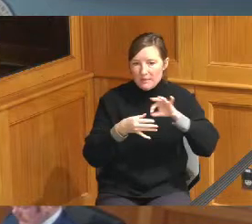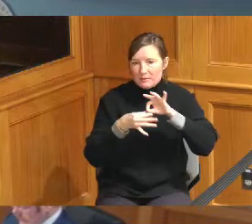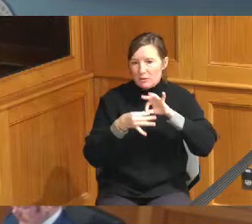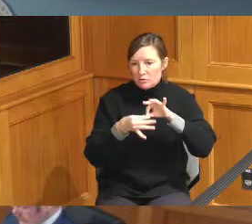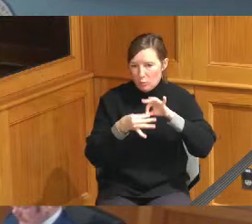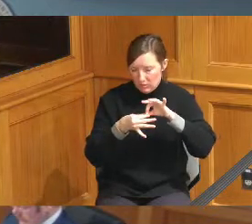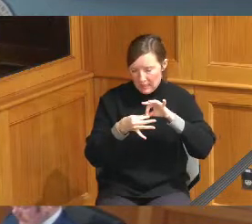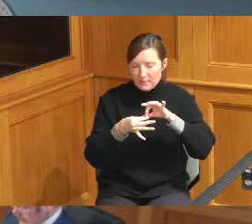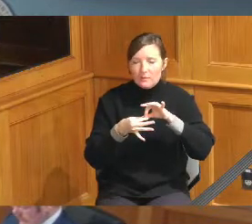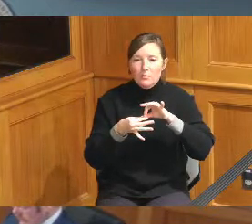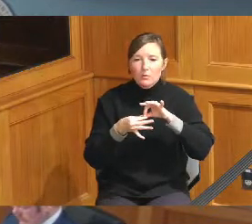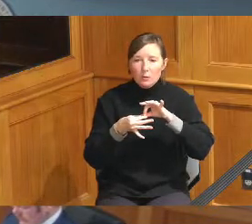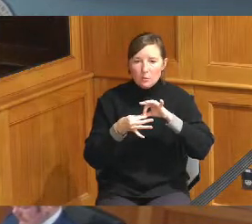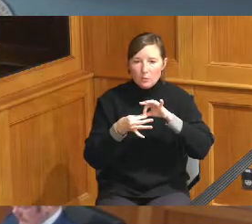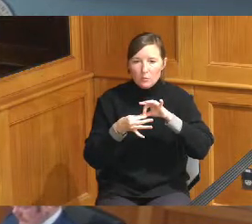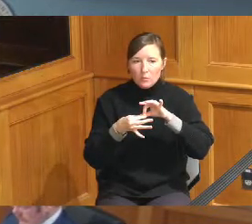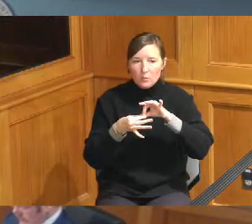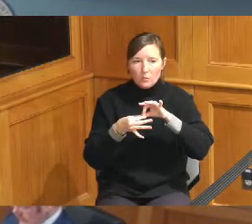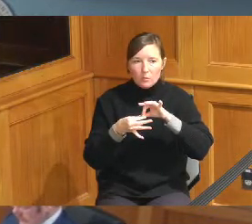the